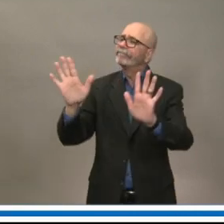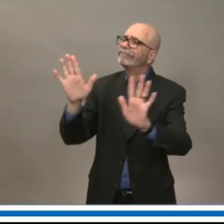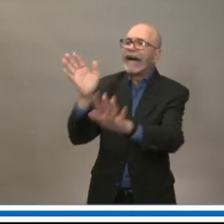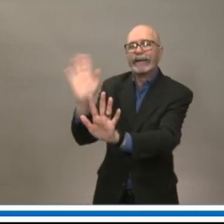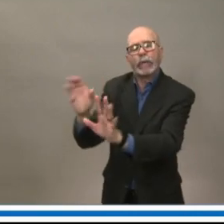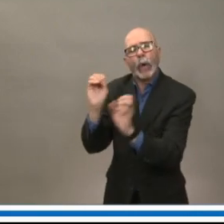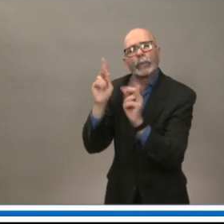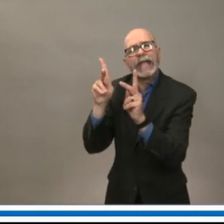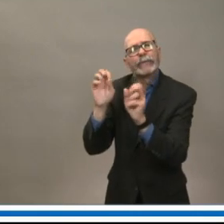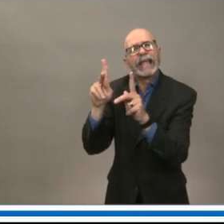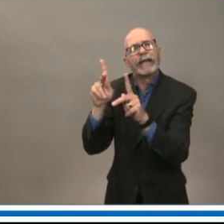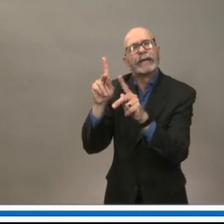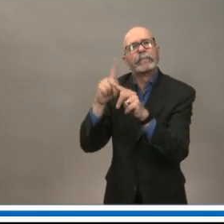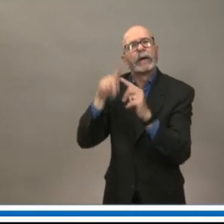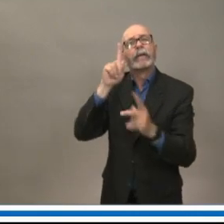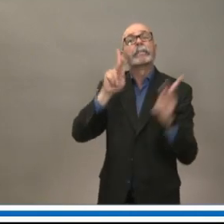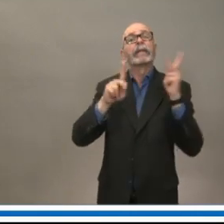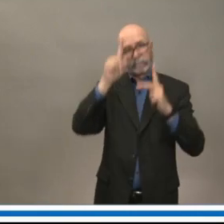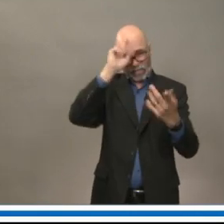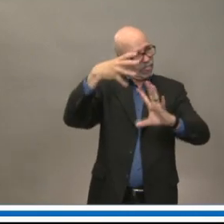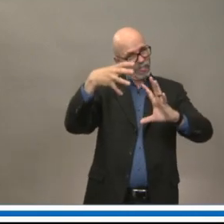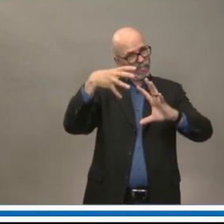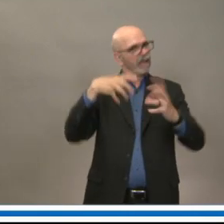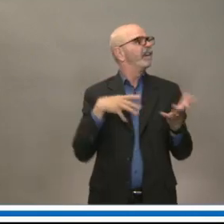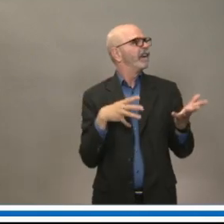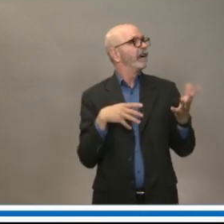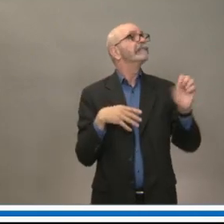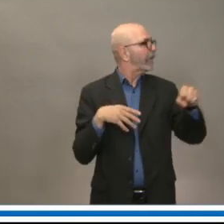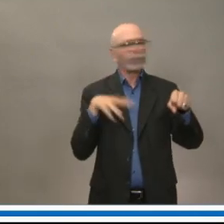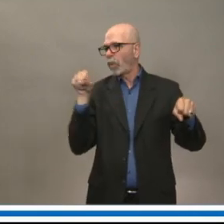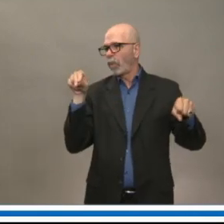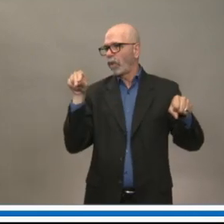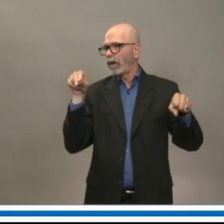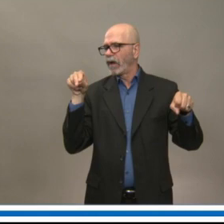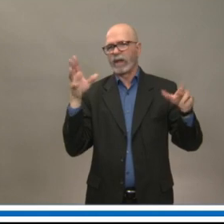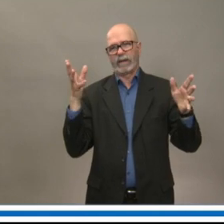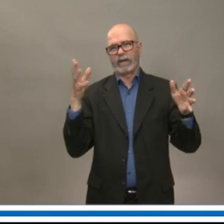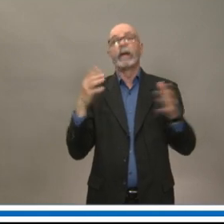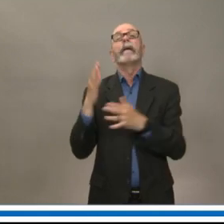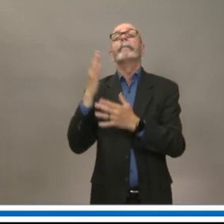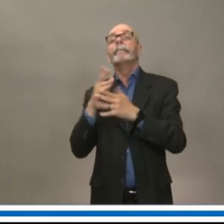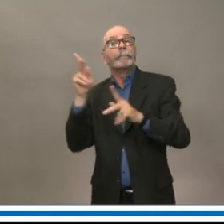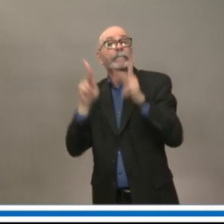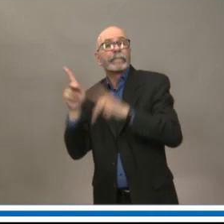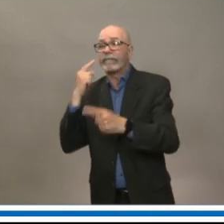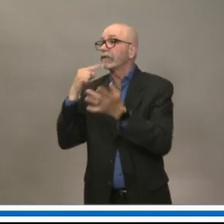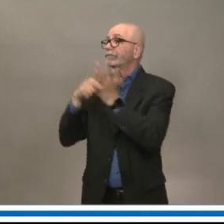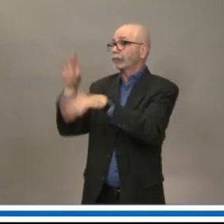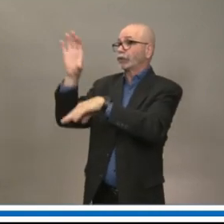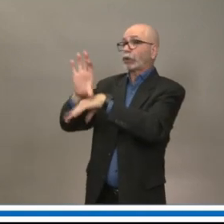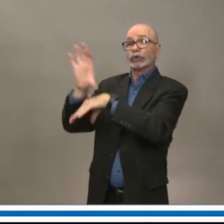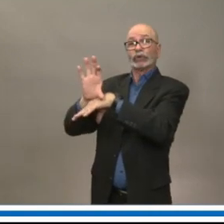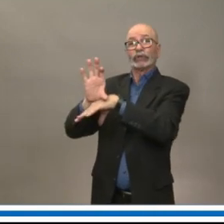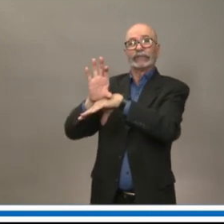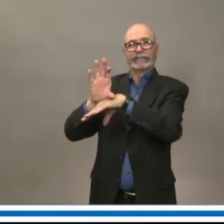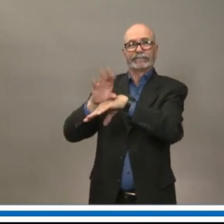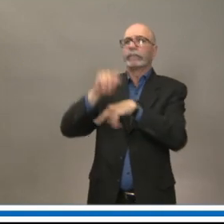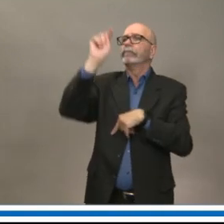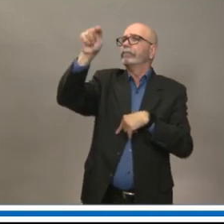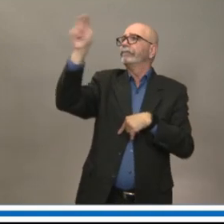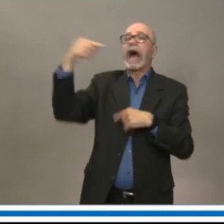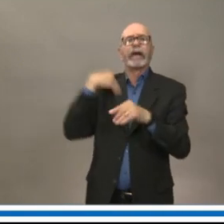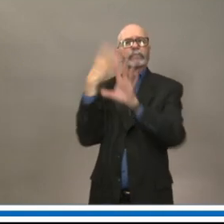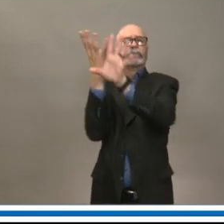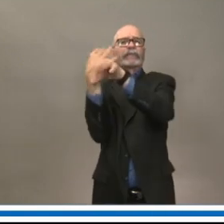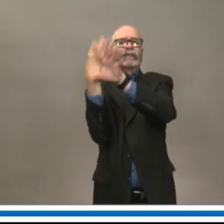faith communities are doing virtual worship, but I'm also cognizant that this may not always be possible, especially in rural